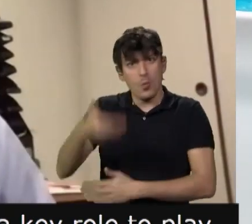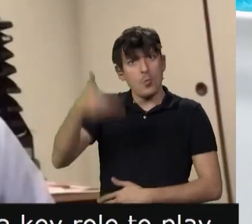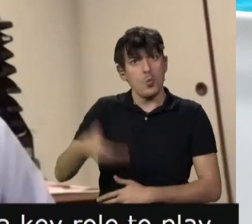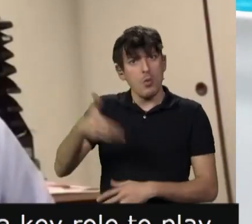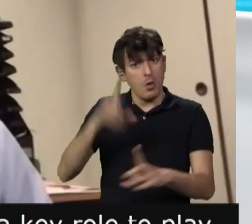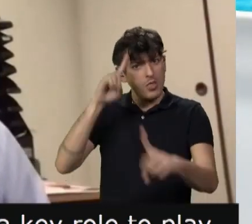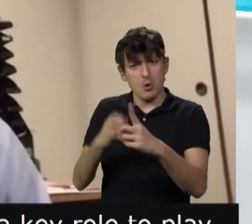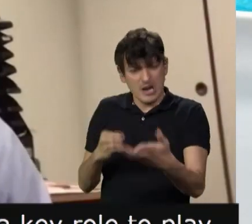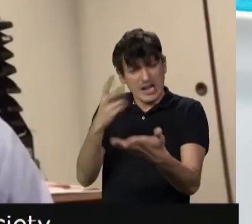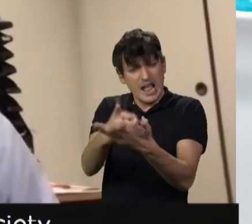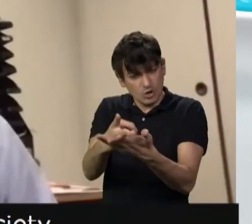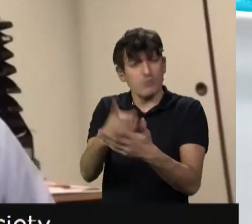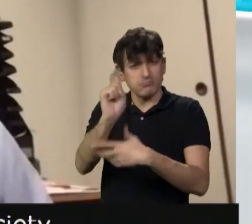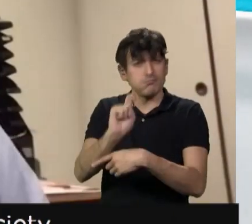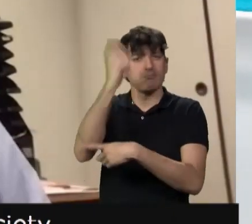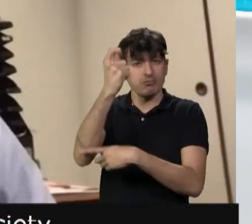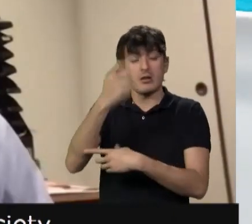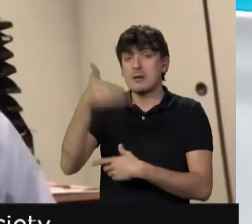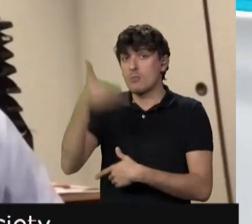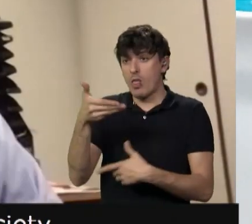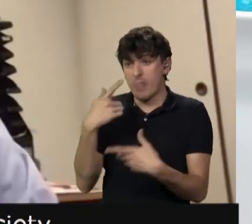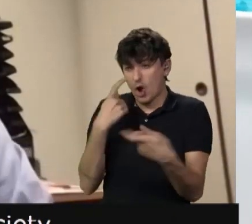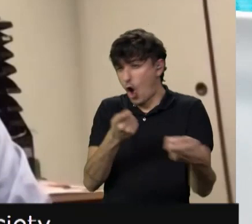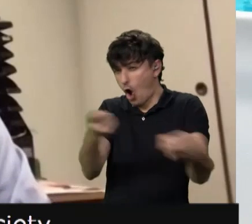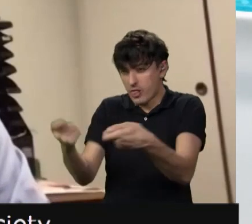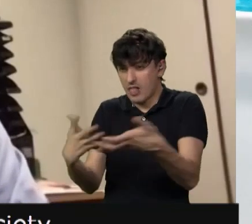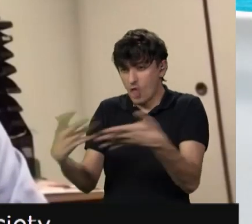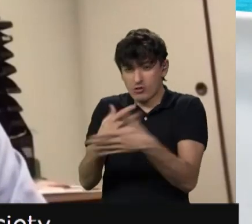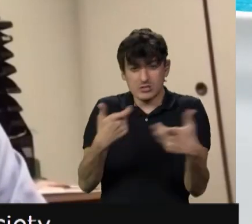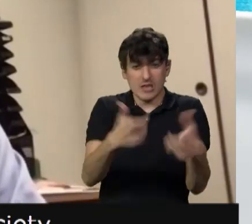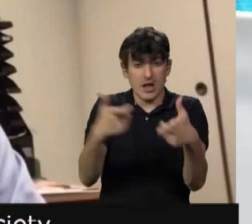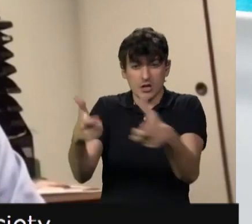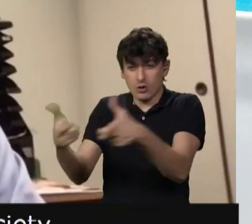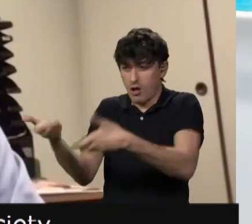course, are very welcome to reach these